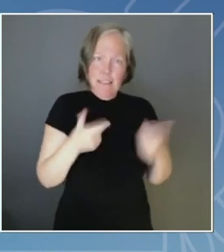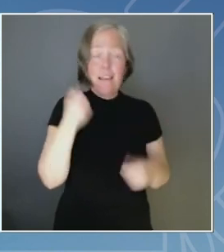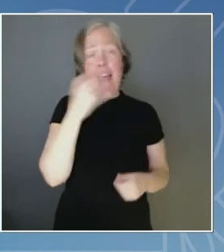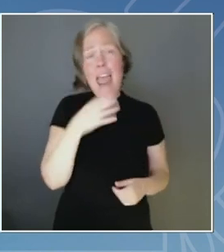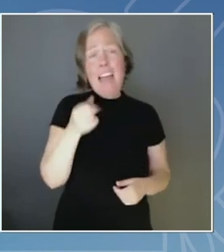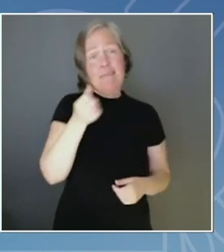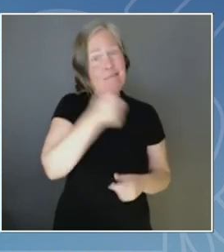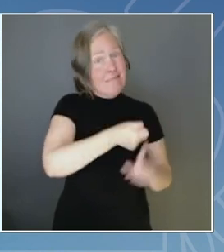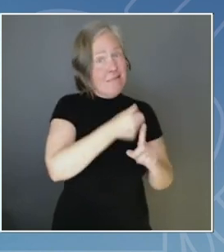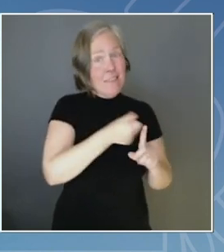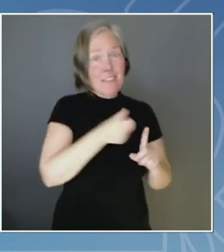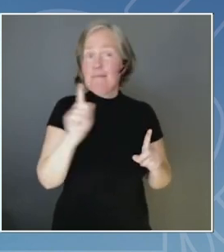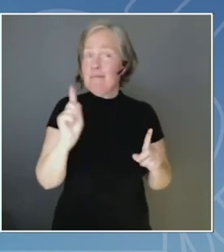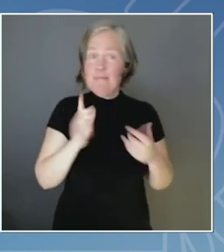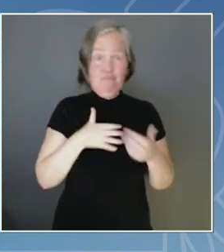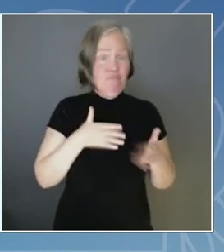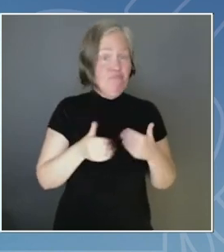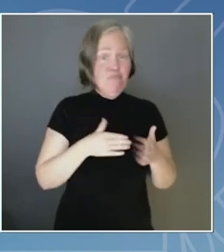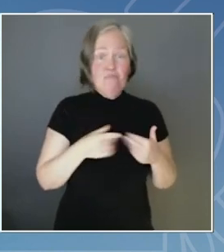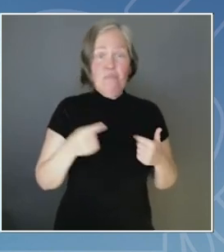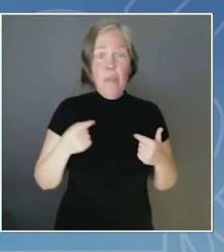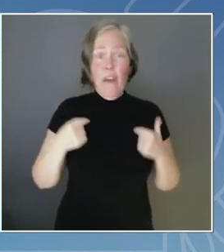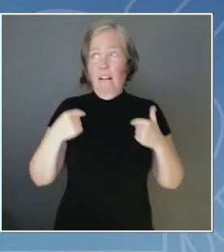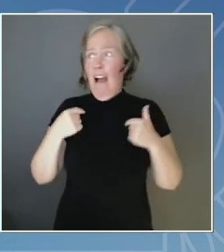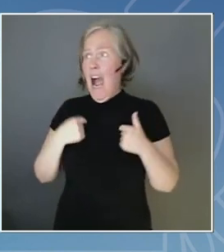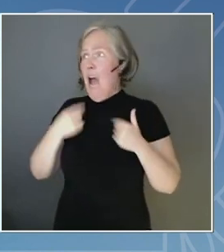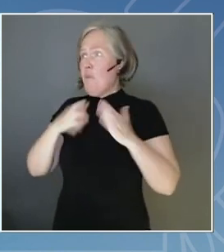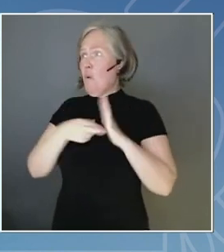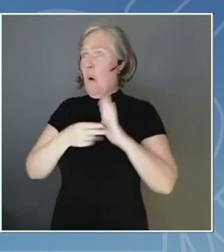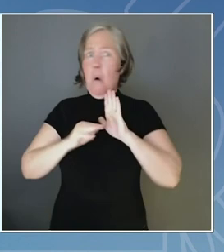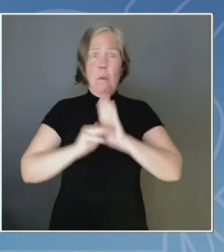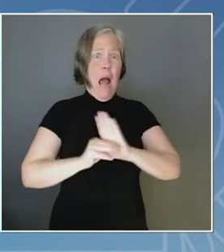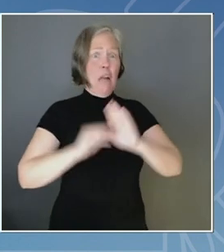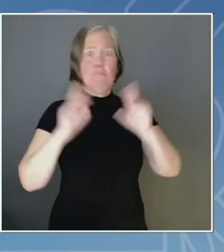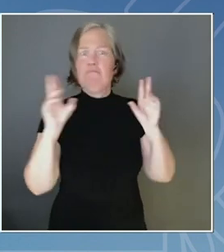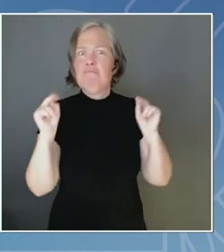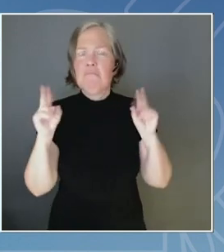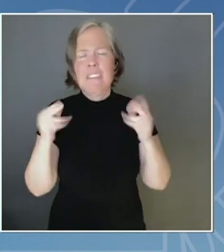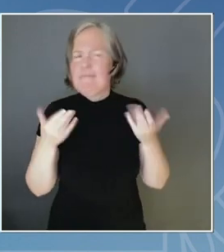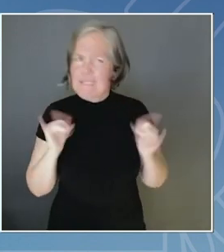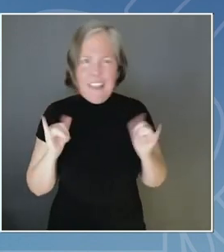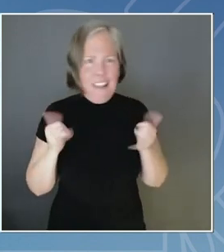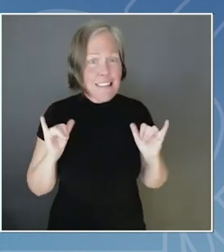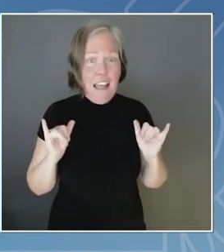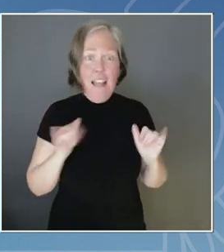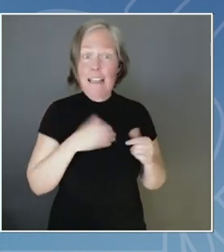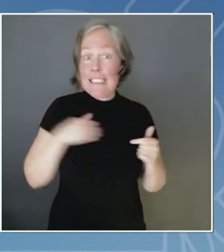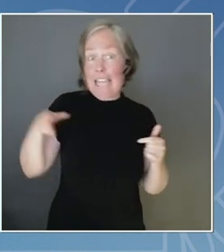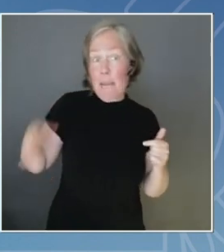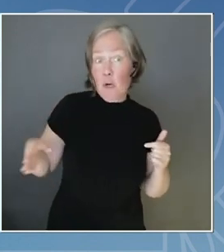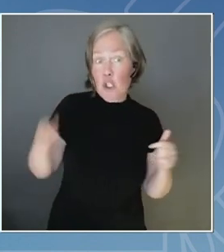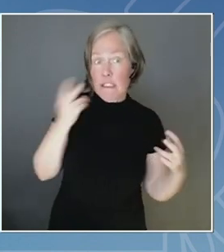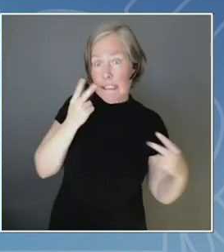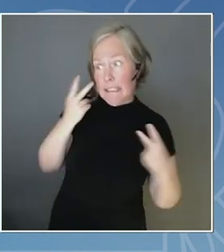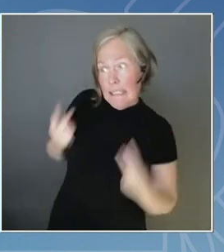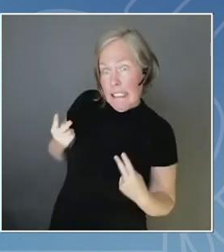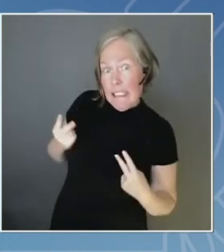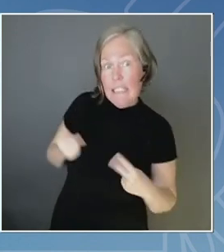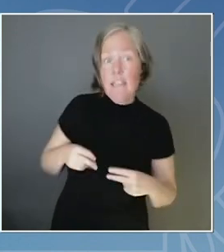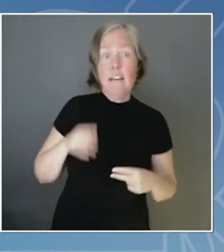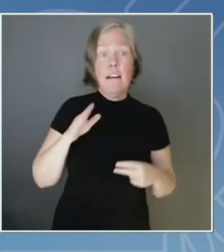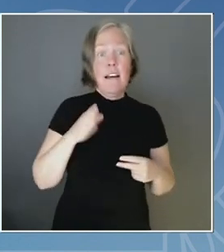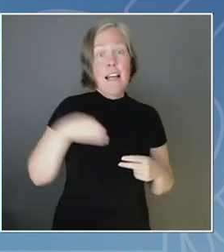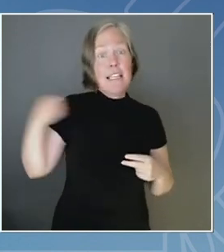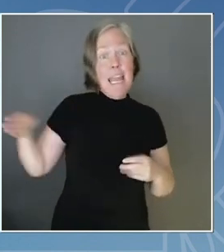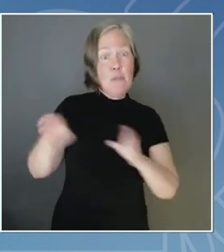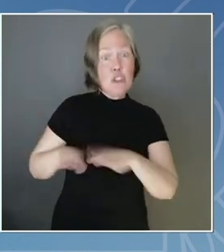model, regardless of whether you consider yourself to be a role model, with your neighbors, with your neighbors' children, to your